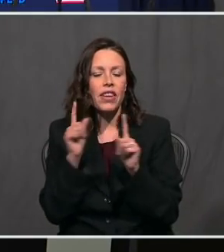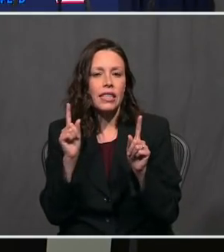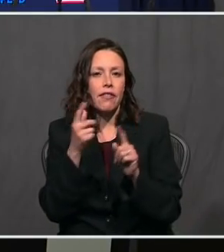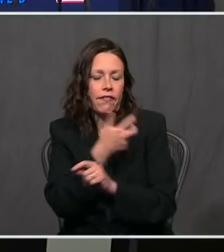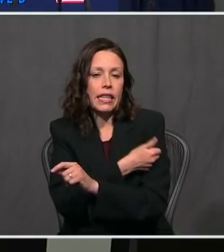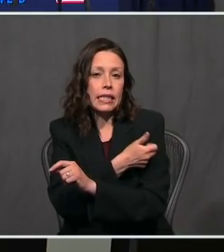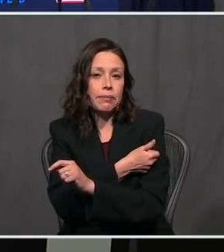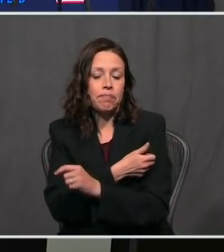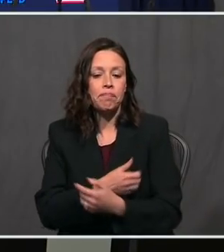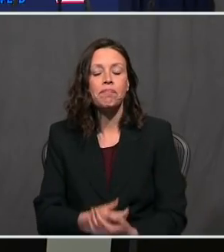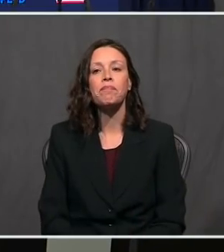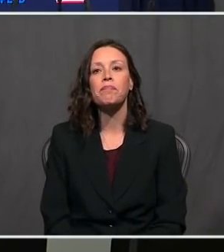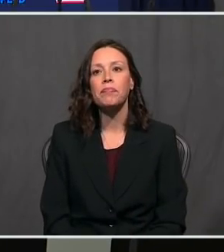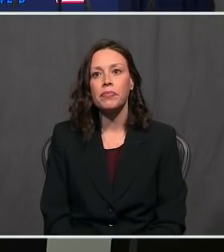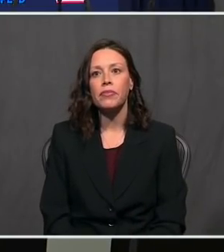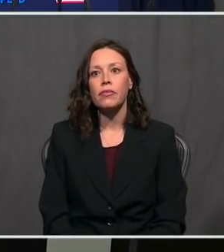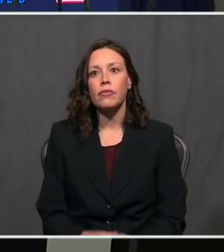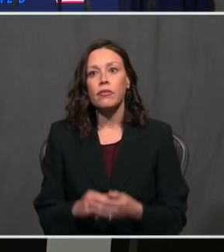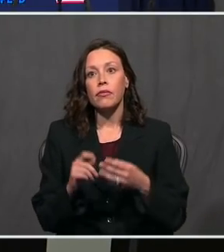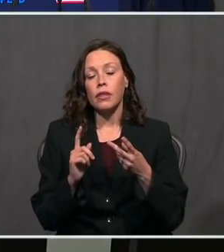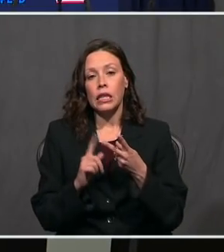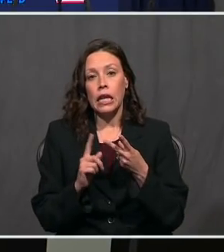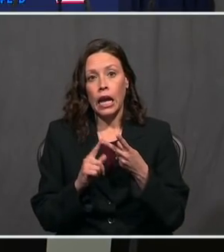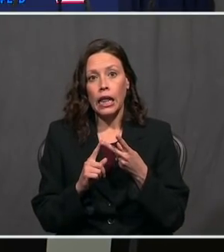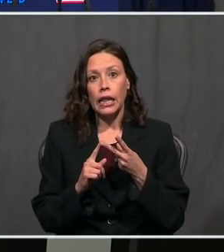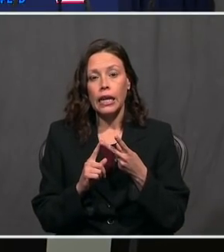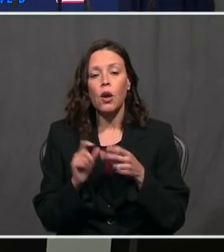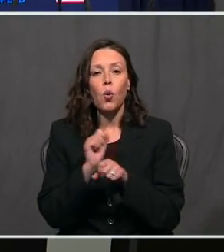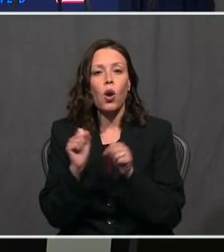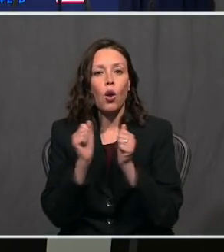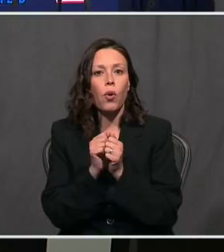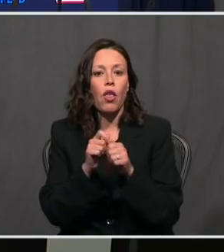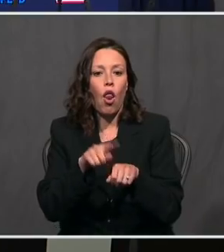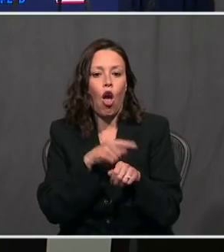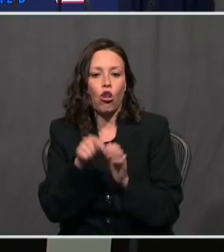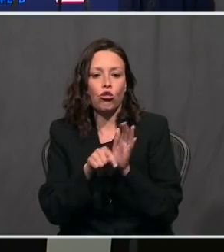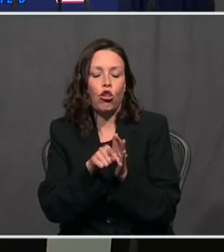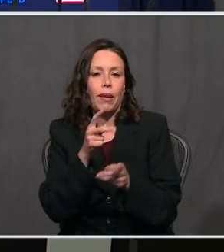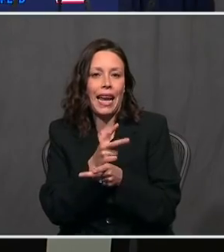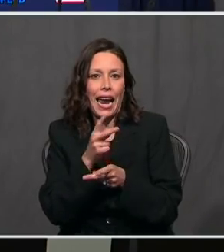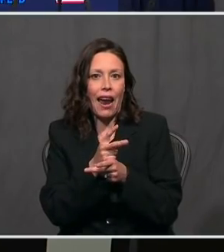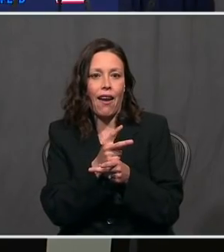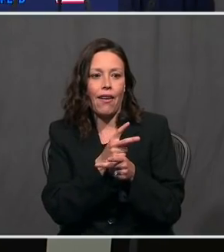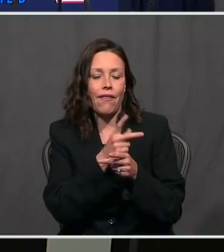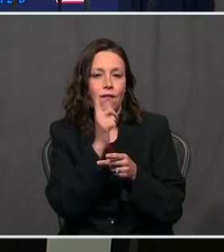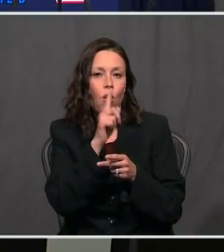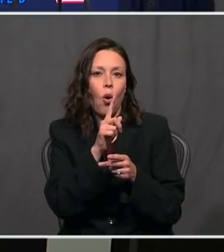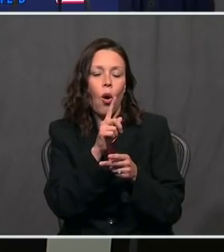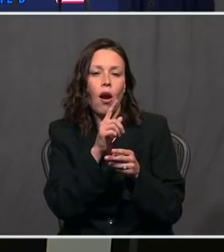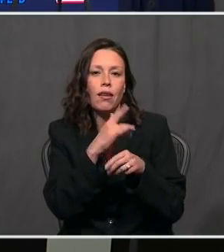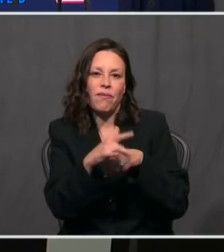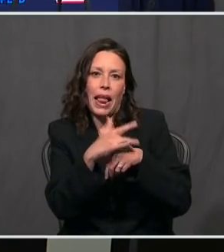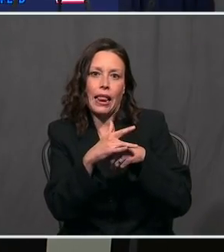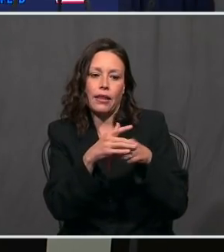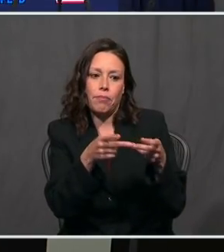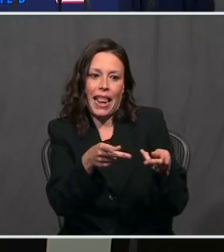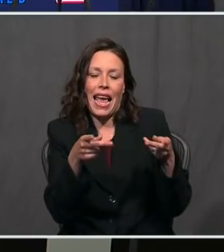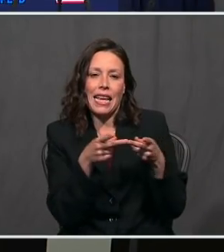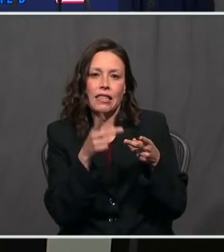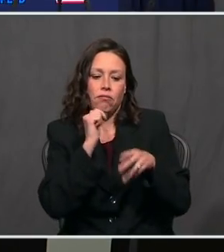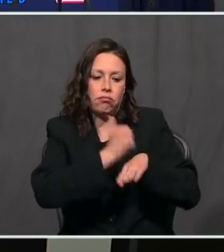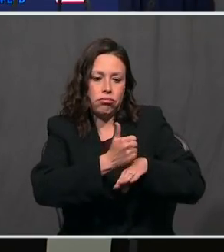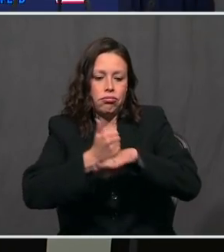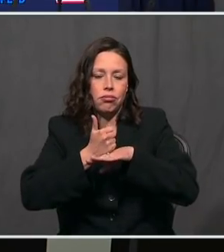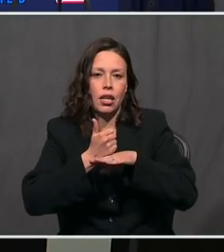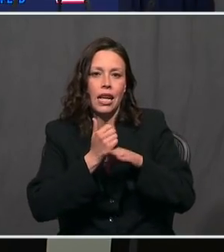do that as well. Second thing is we've got to work with long-term care facilities for appropriate space. It's got to be clean and organized,